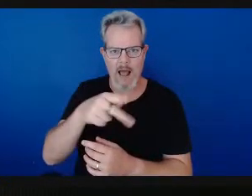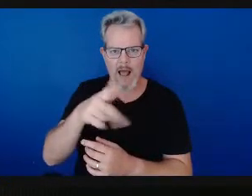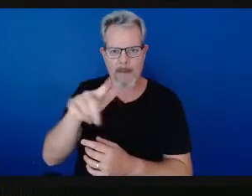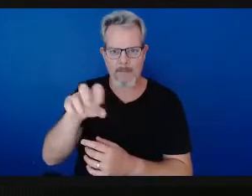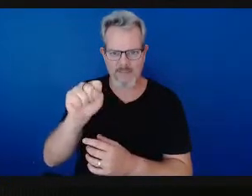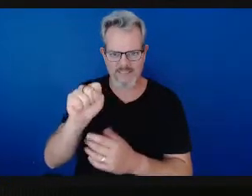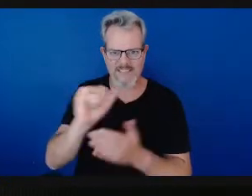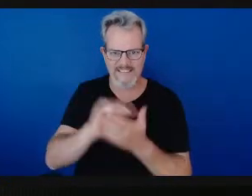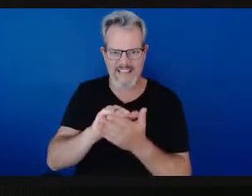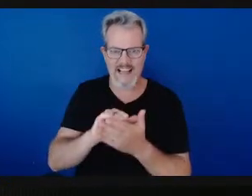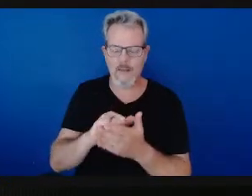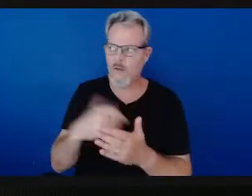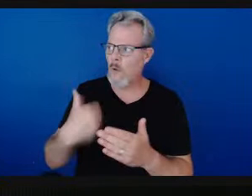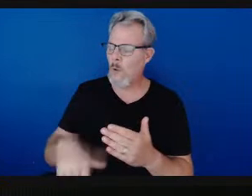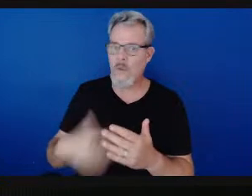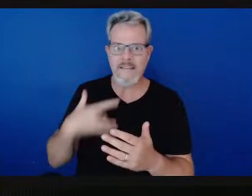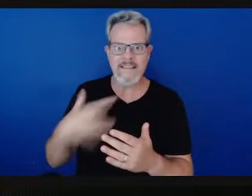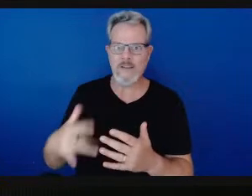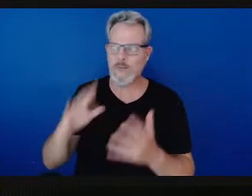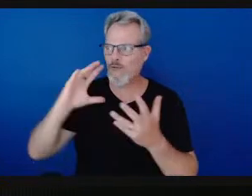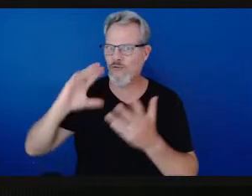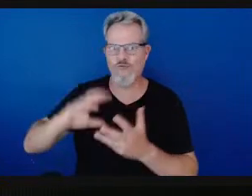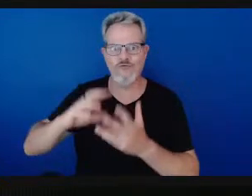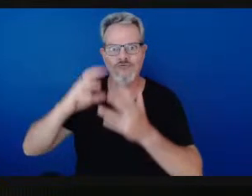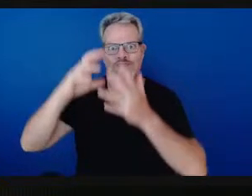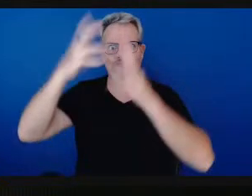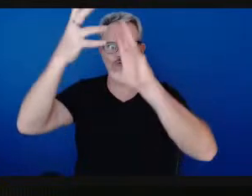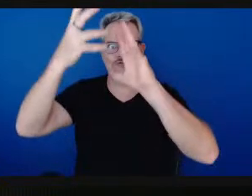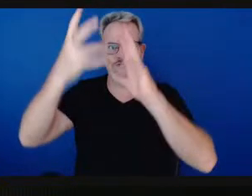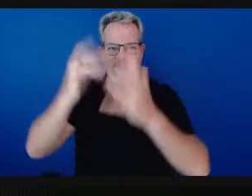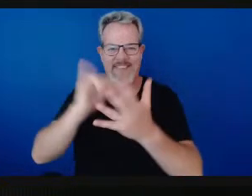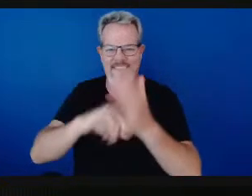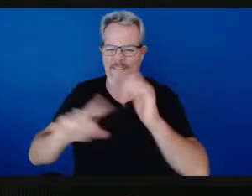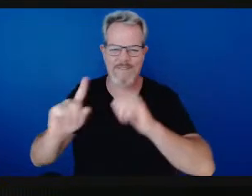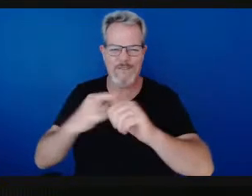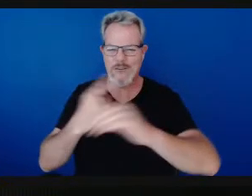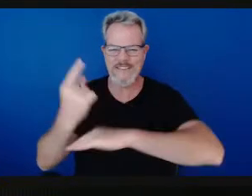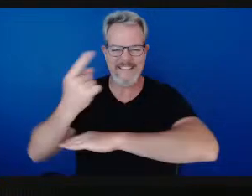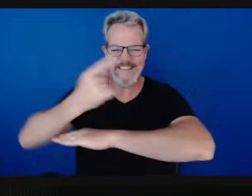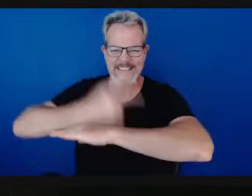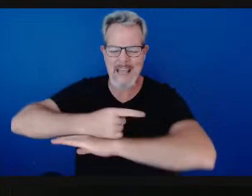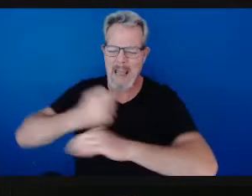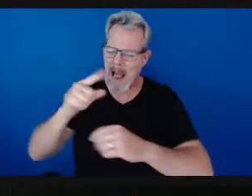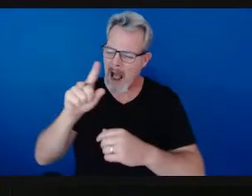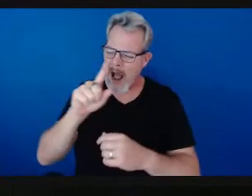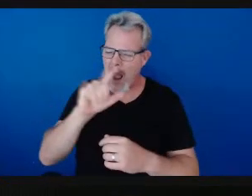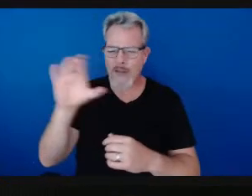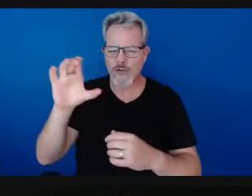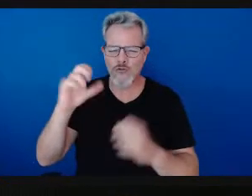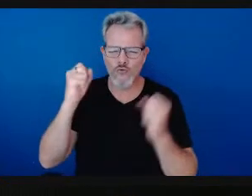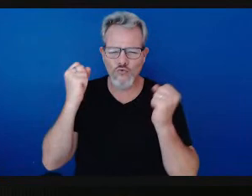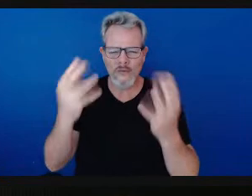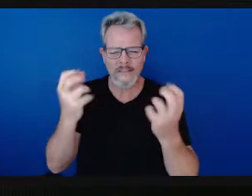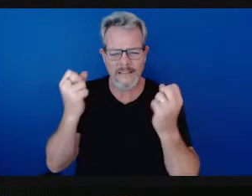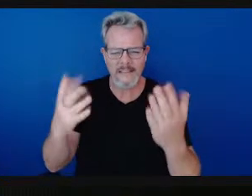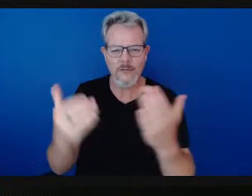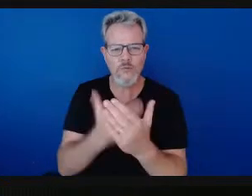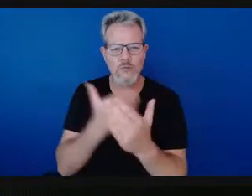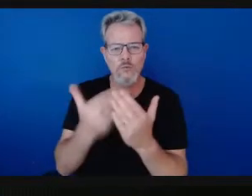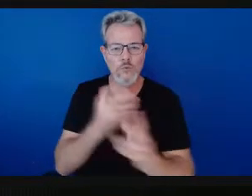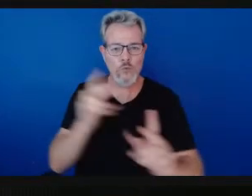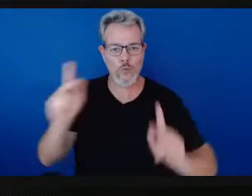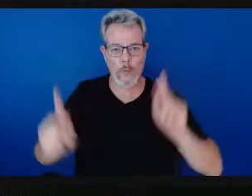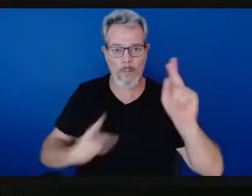the eruption happens and the live stream gets started on that day one. So you get hundreds and hundreds of new people in there, and they have a